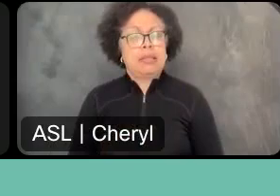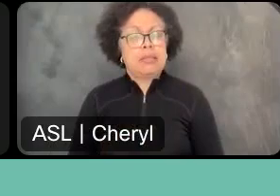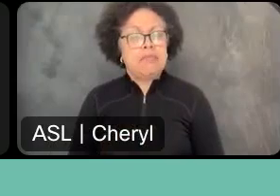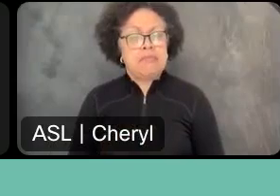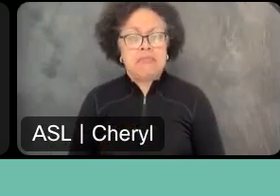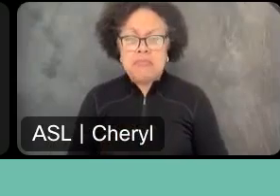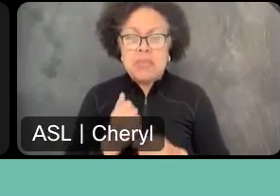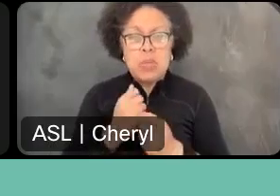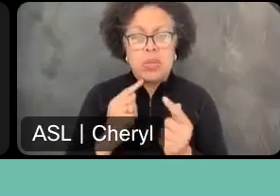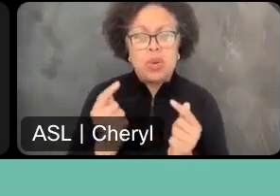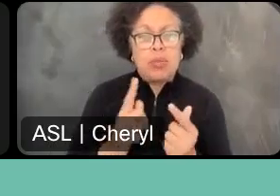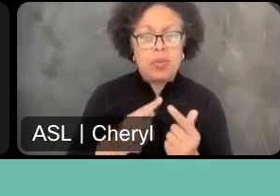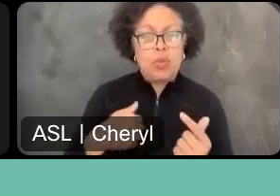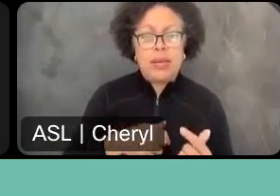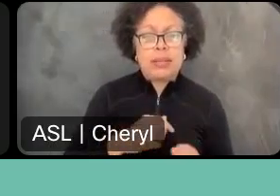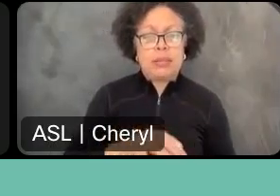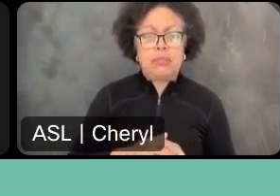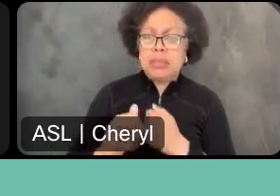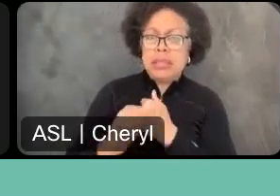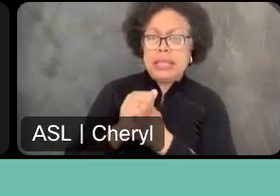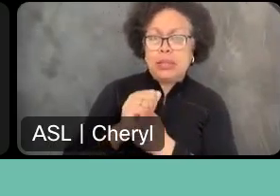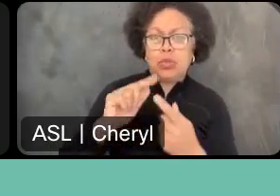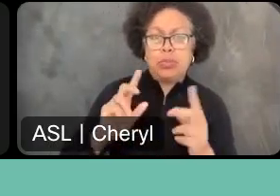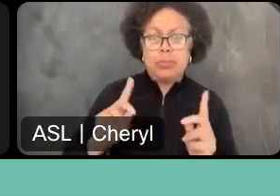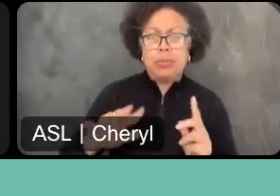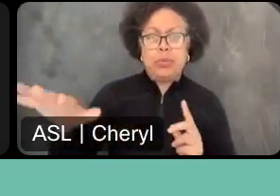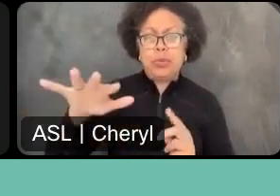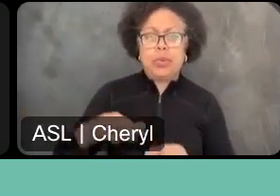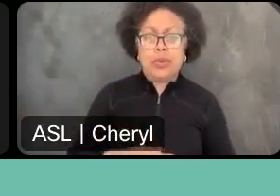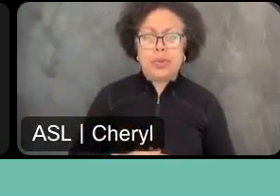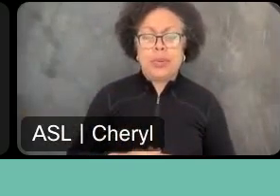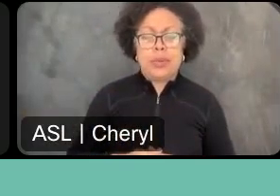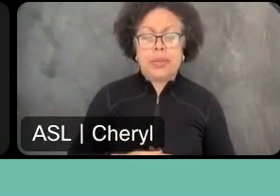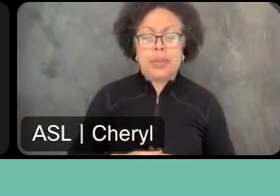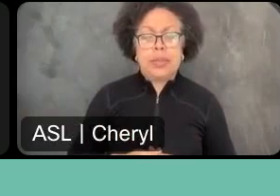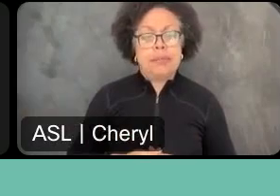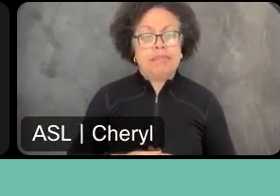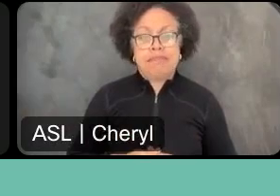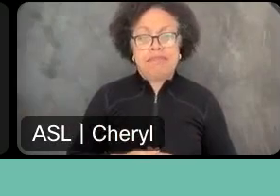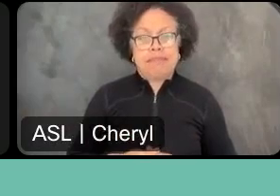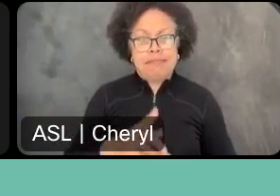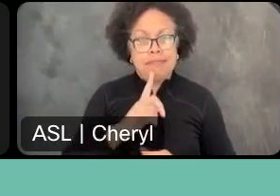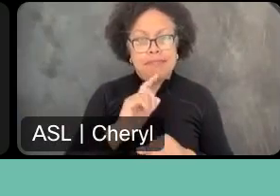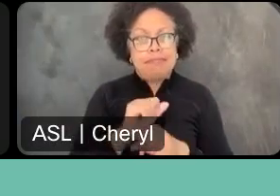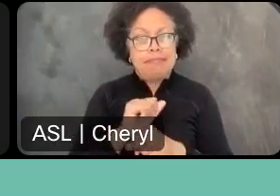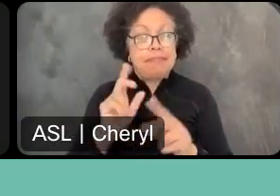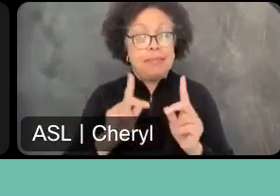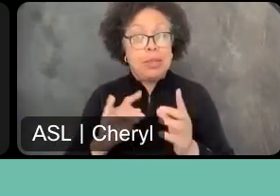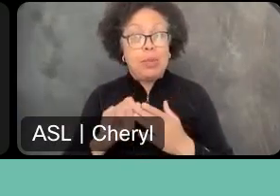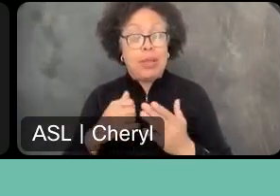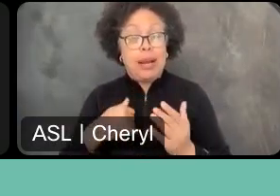or are somehow a danger to others or society as a whole. In fact, persons who have